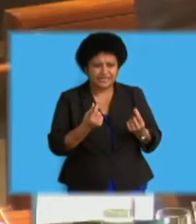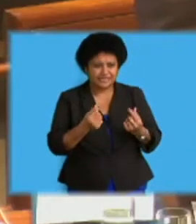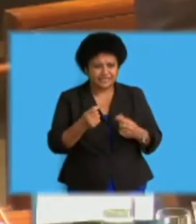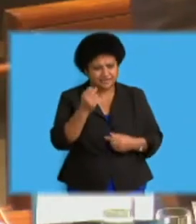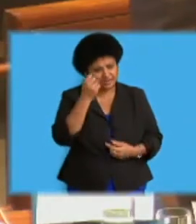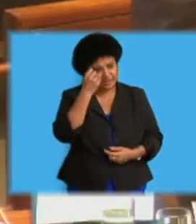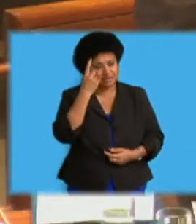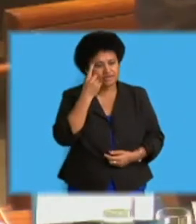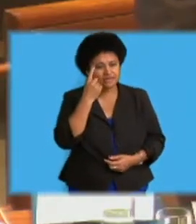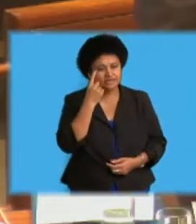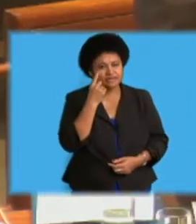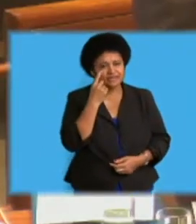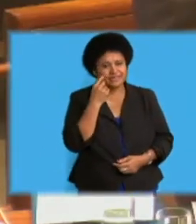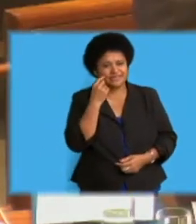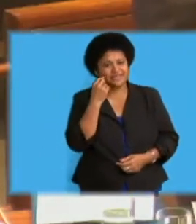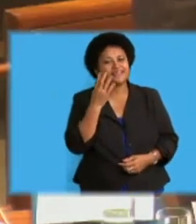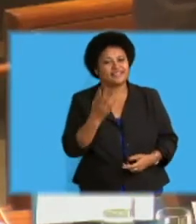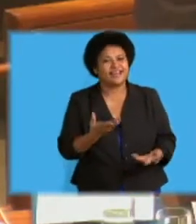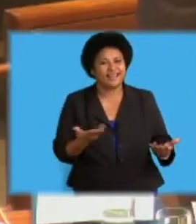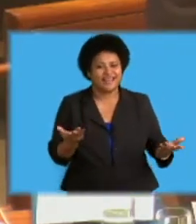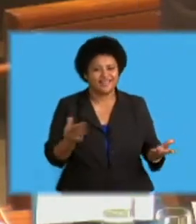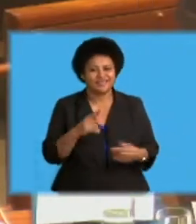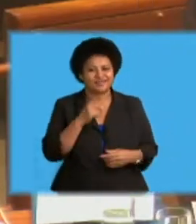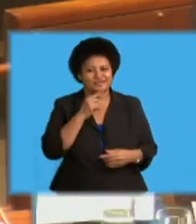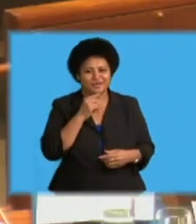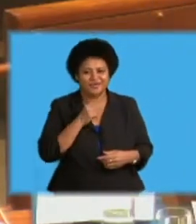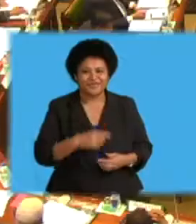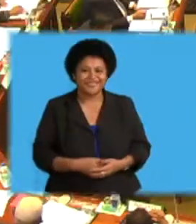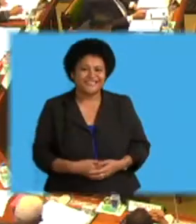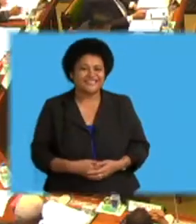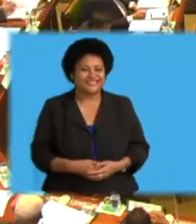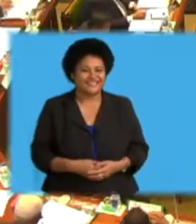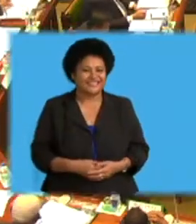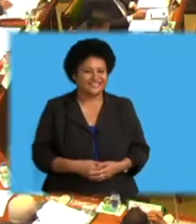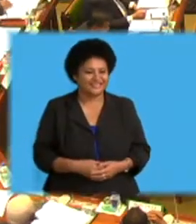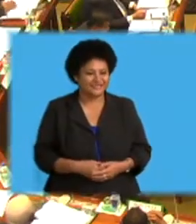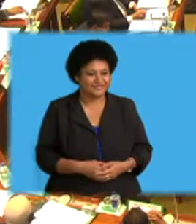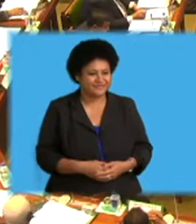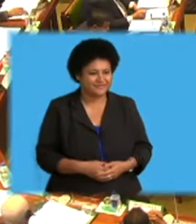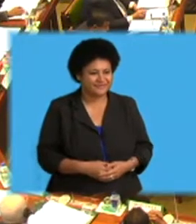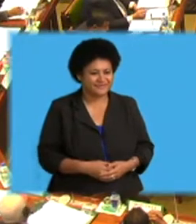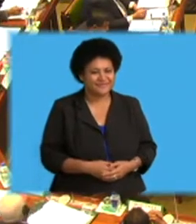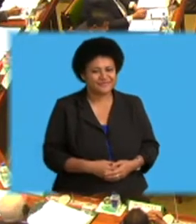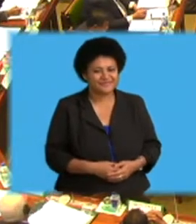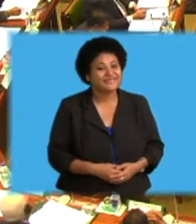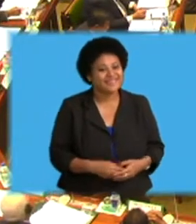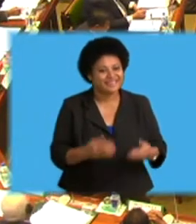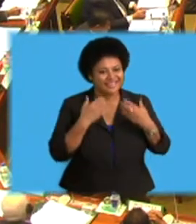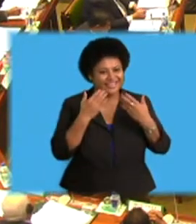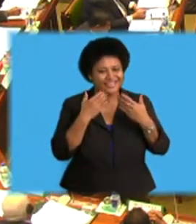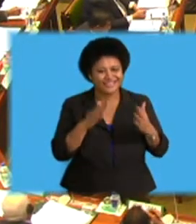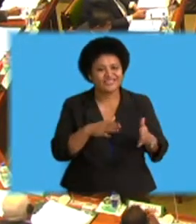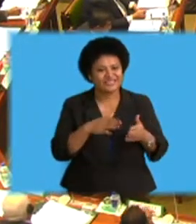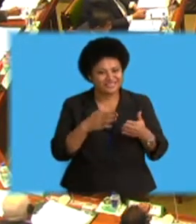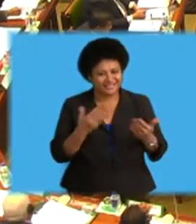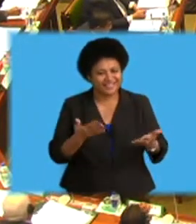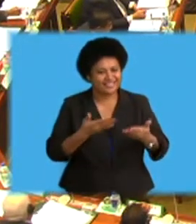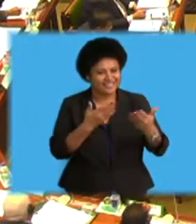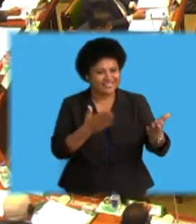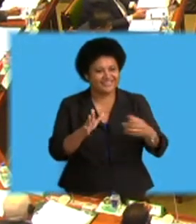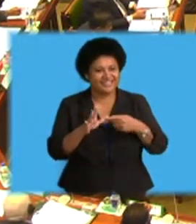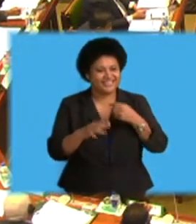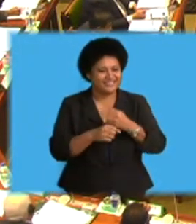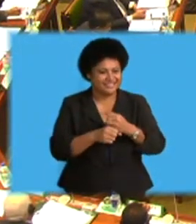borrowing and investments? Thank you, Madam Speaker. Thank you. I give the floor to the Honourable Attorney General, Minister for Economy,